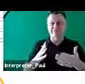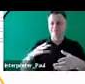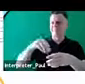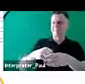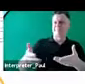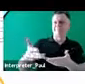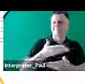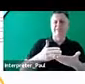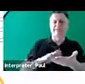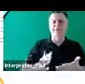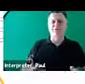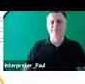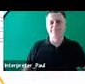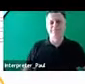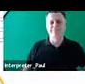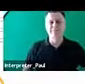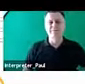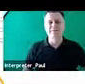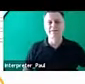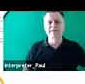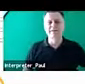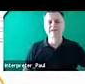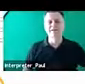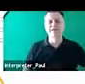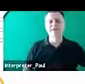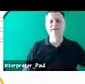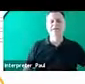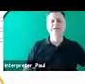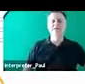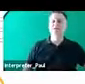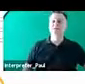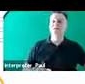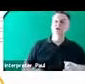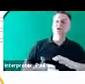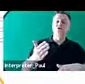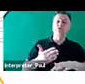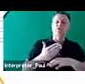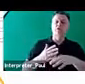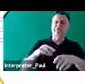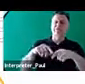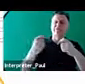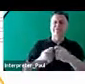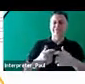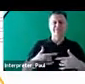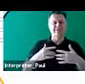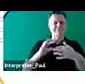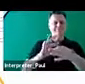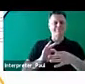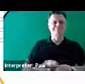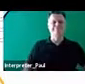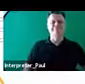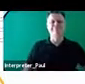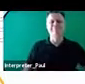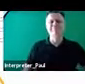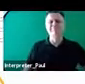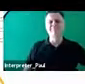something. And being at work, being part of a team creates that sense of belonging. And I think for me as well, one of the